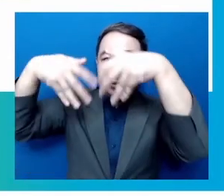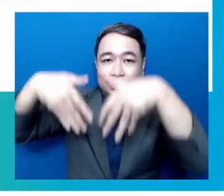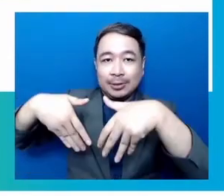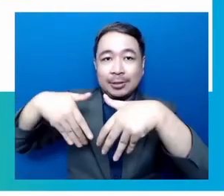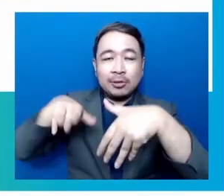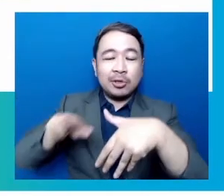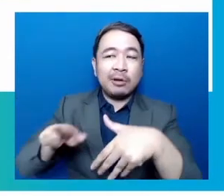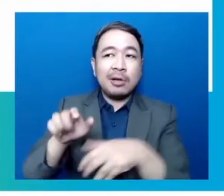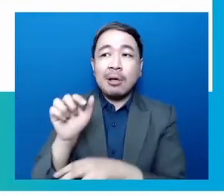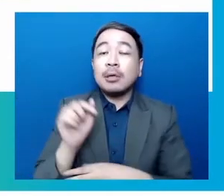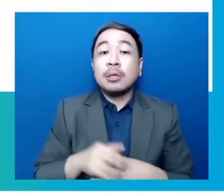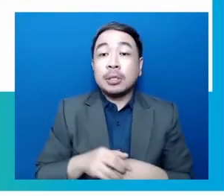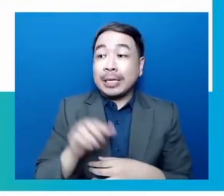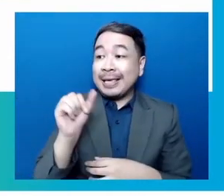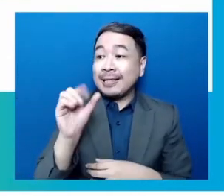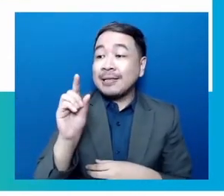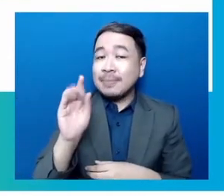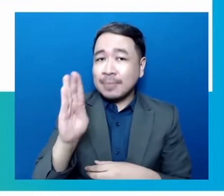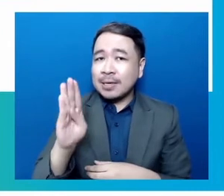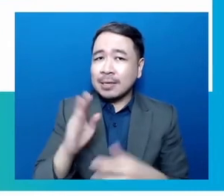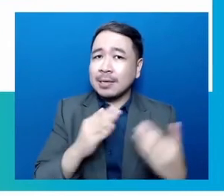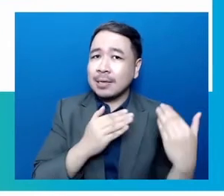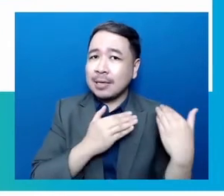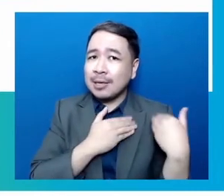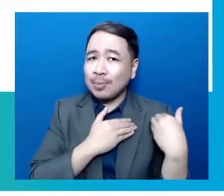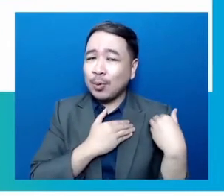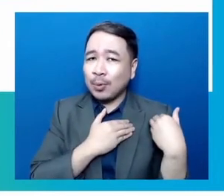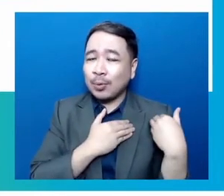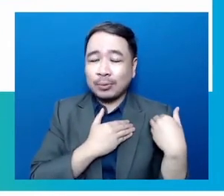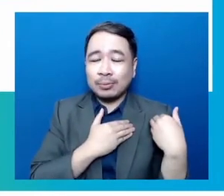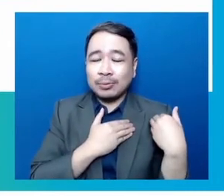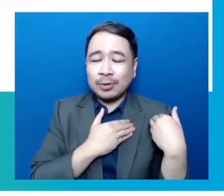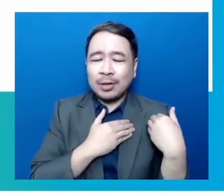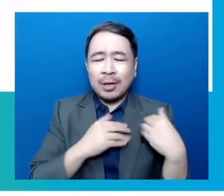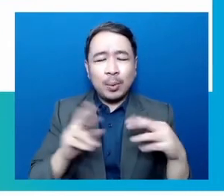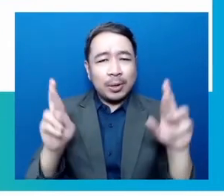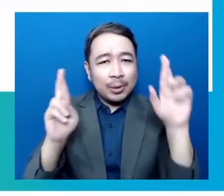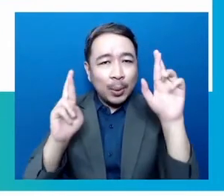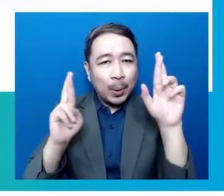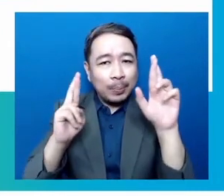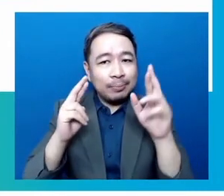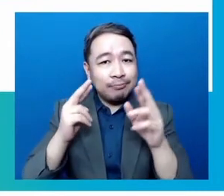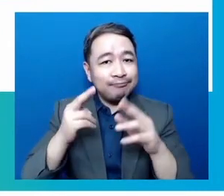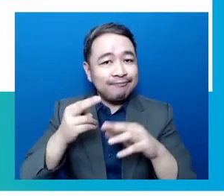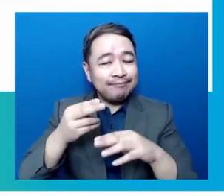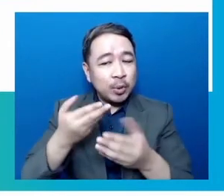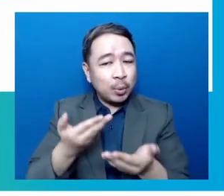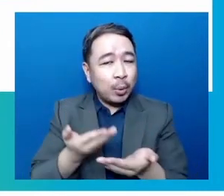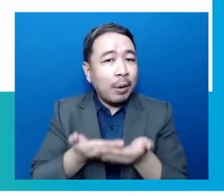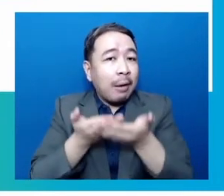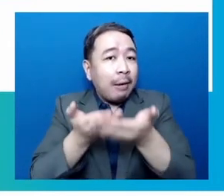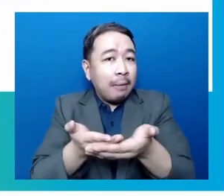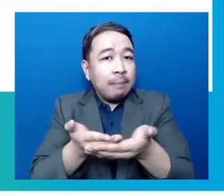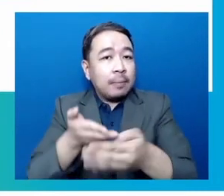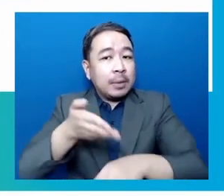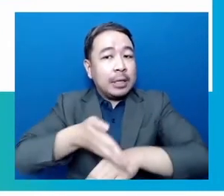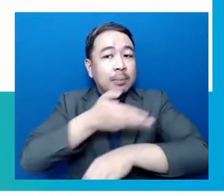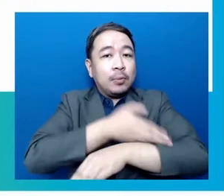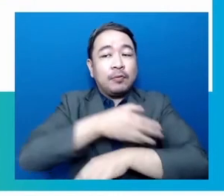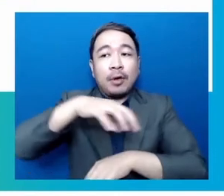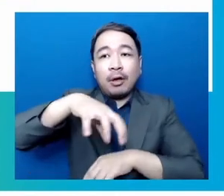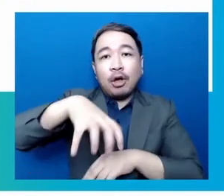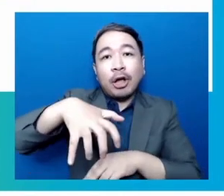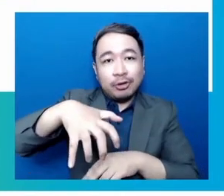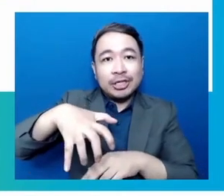helping improve country systems, so that not only the ADB-funded projects, but other projects as well,